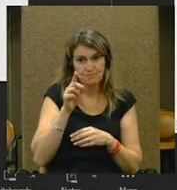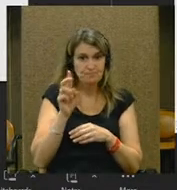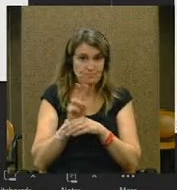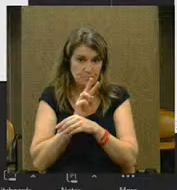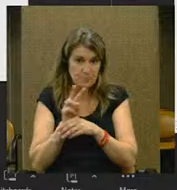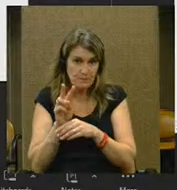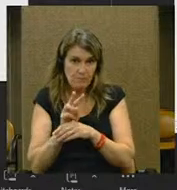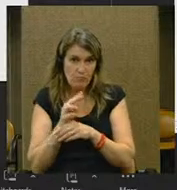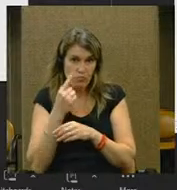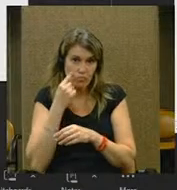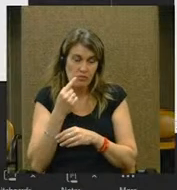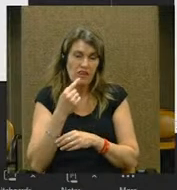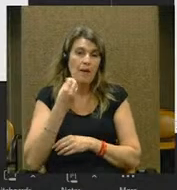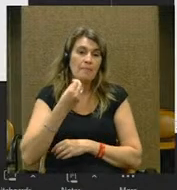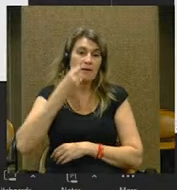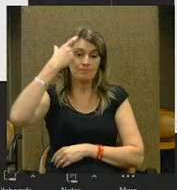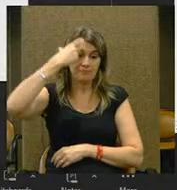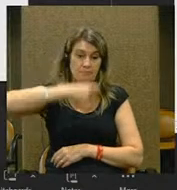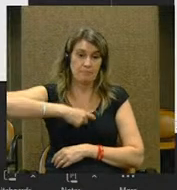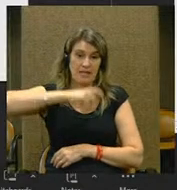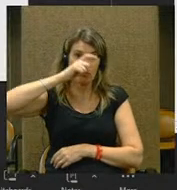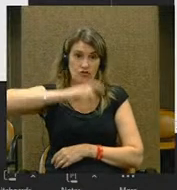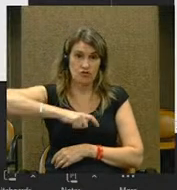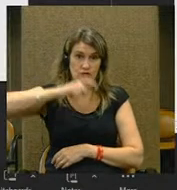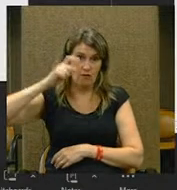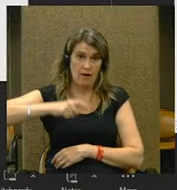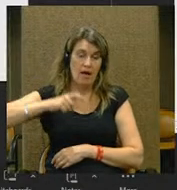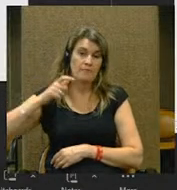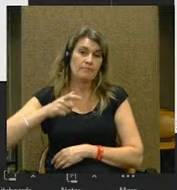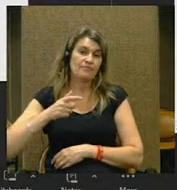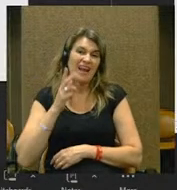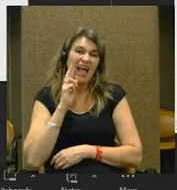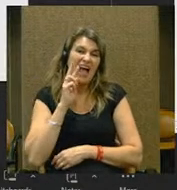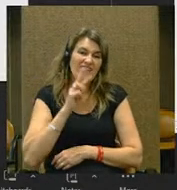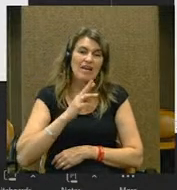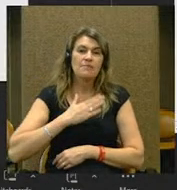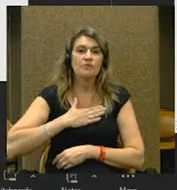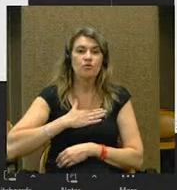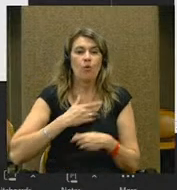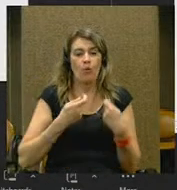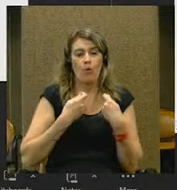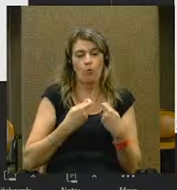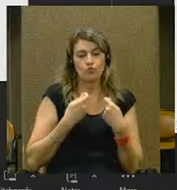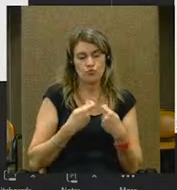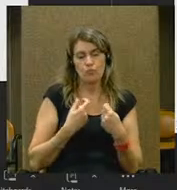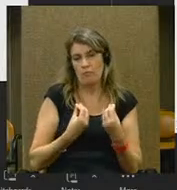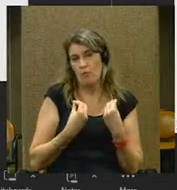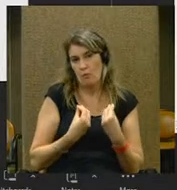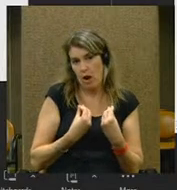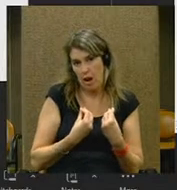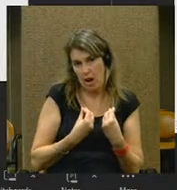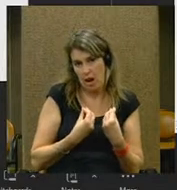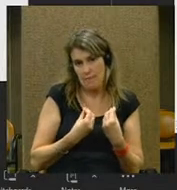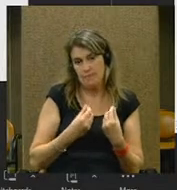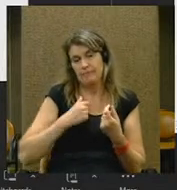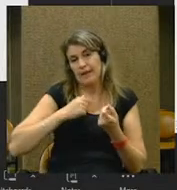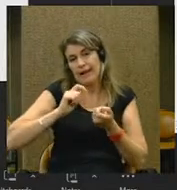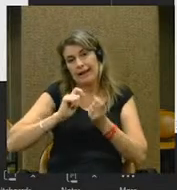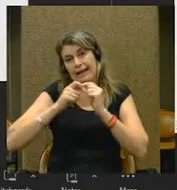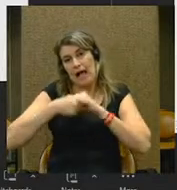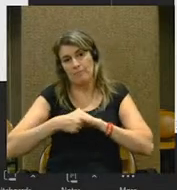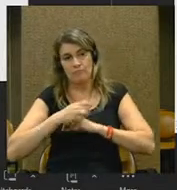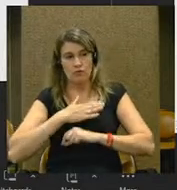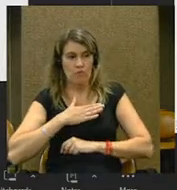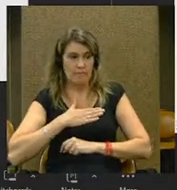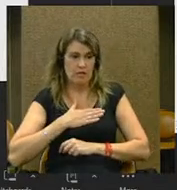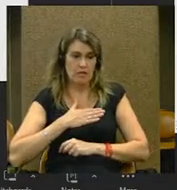informed decisions about the drugs they sell, and maybe modify their behavior to reduce their risk of poisoning.